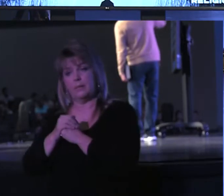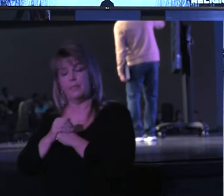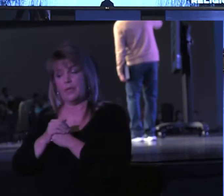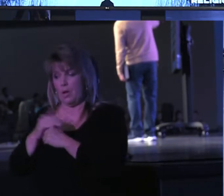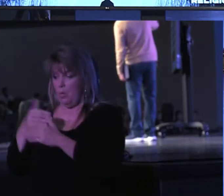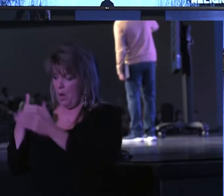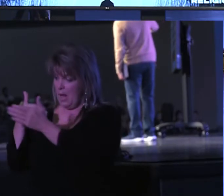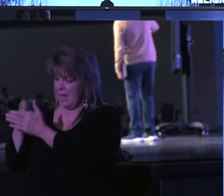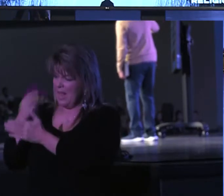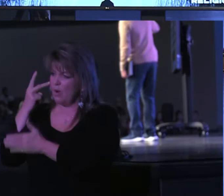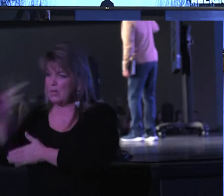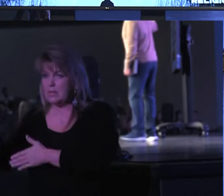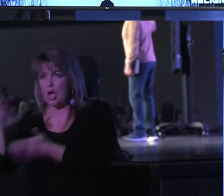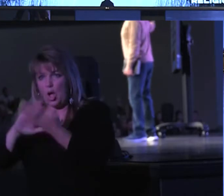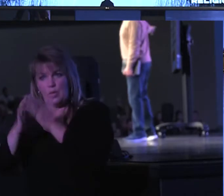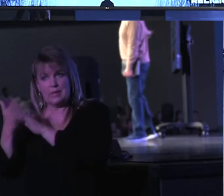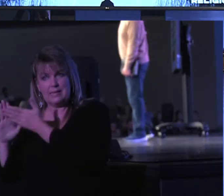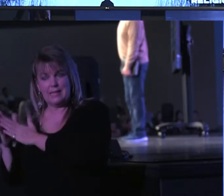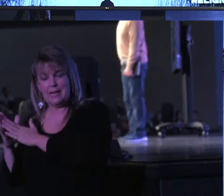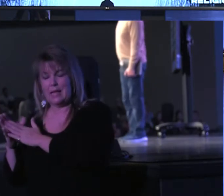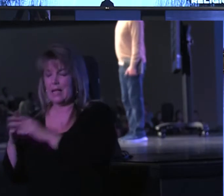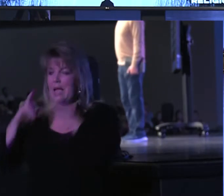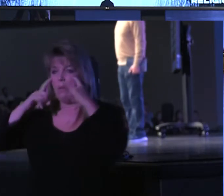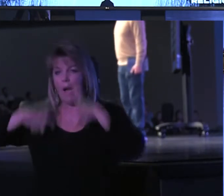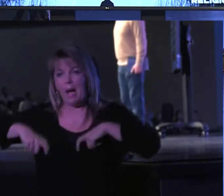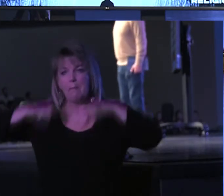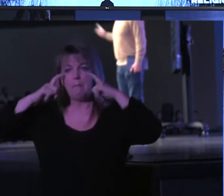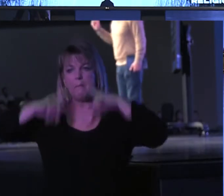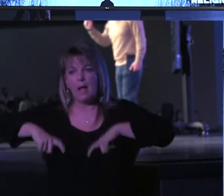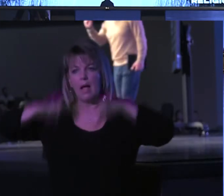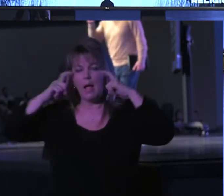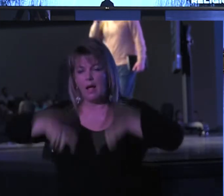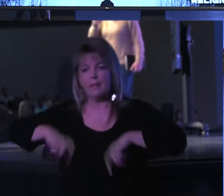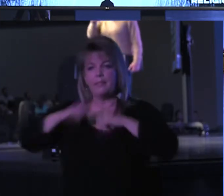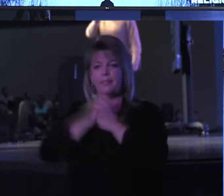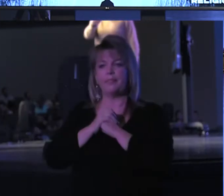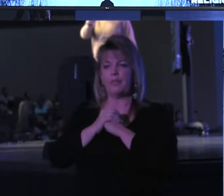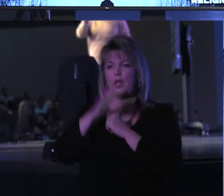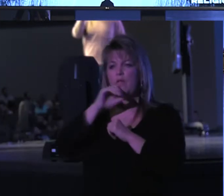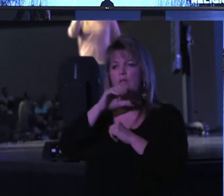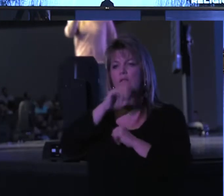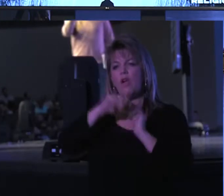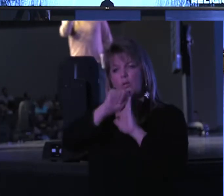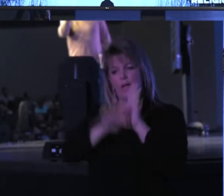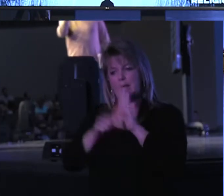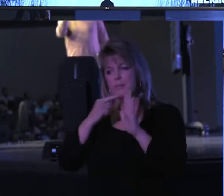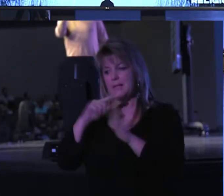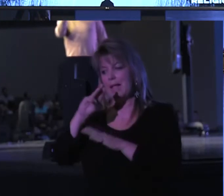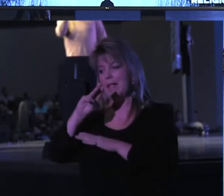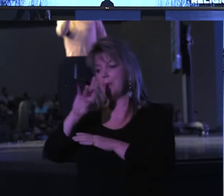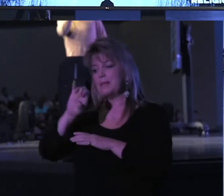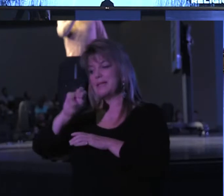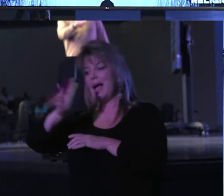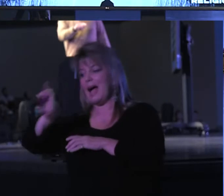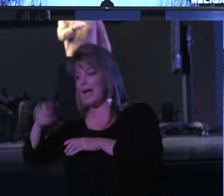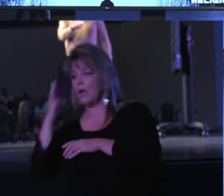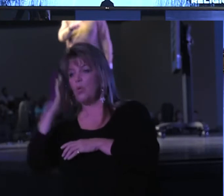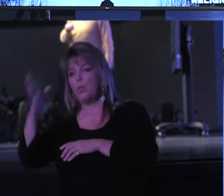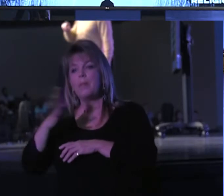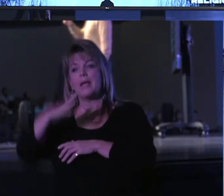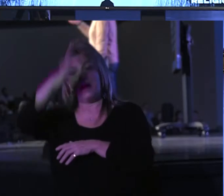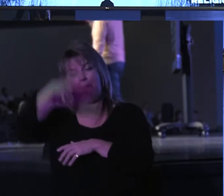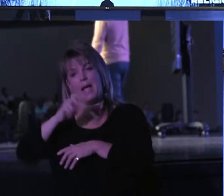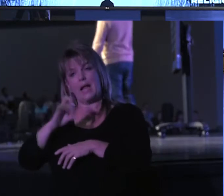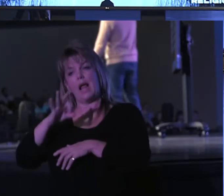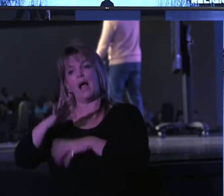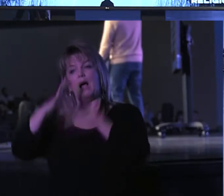drew near and saw the city, he wept over it. The Old Testament said the Messiah would be a man of